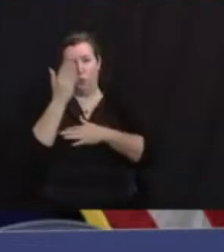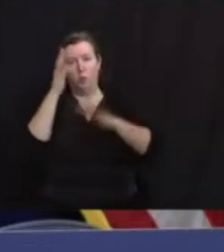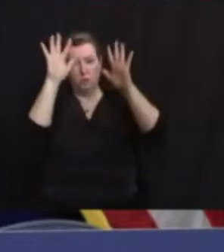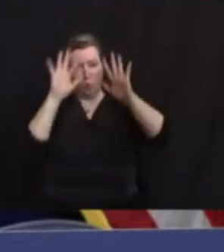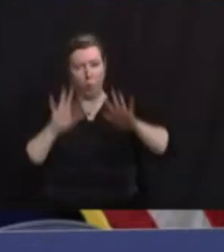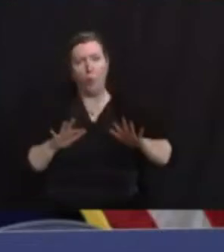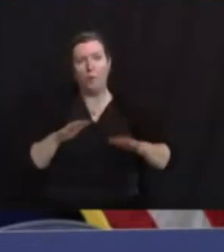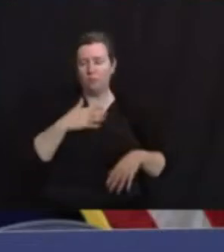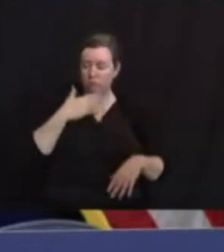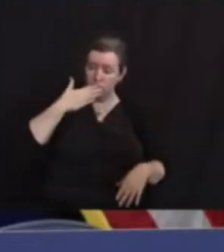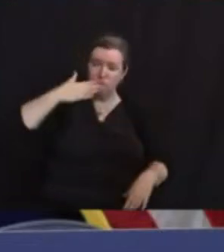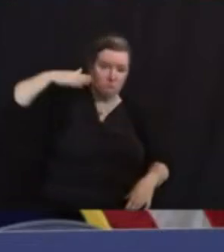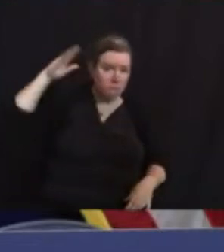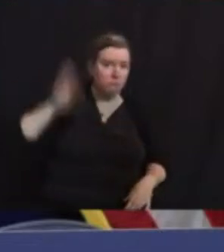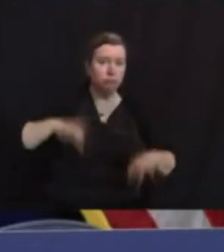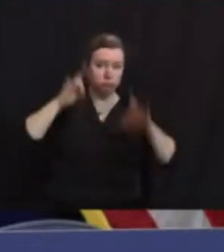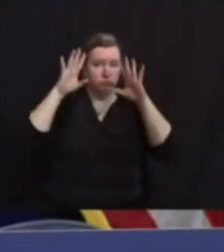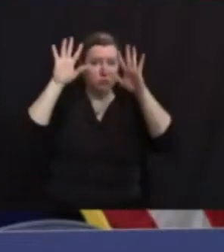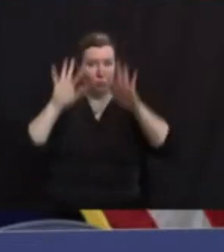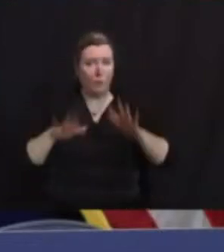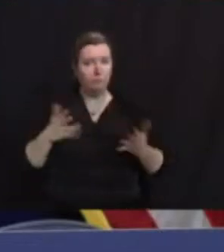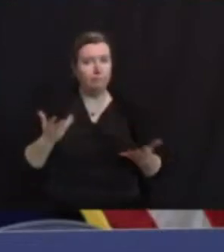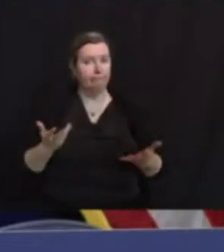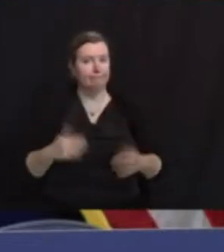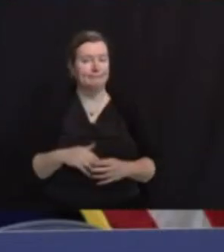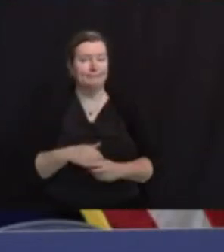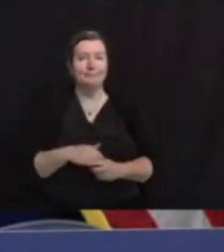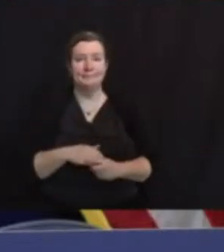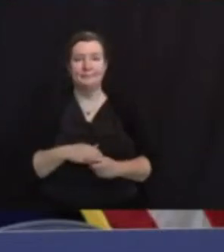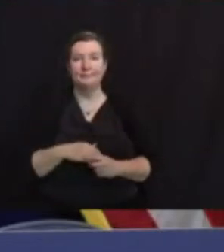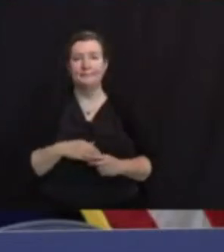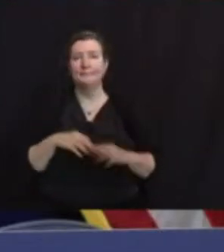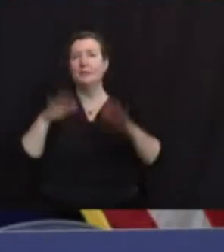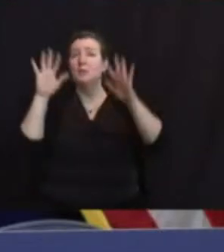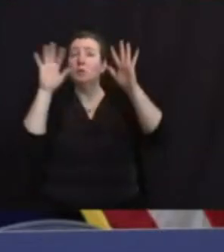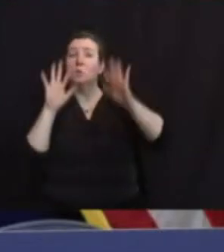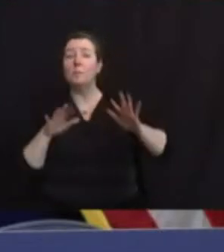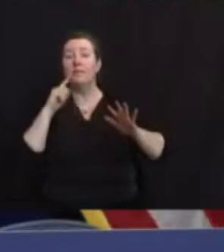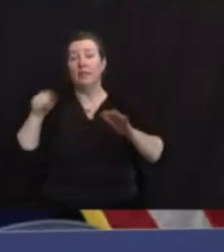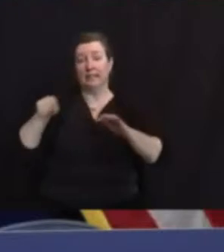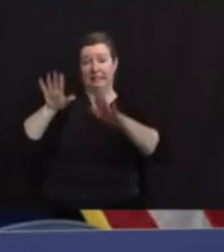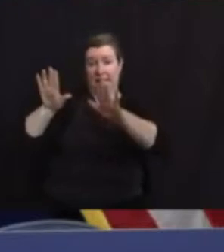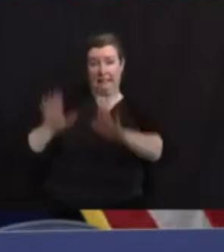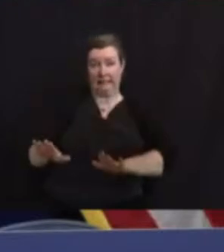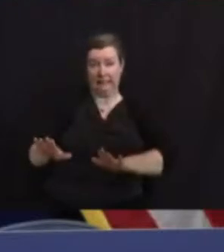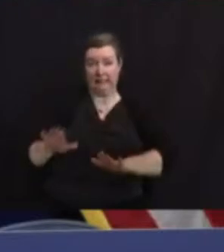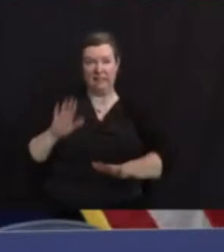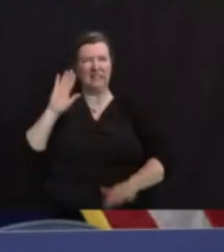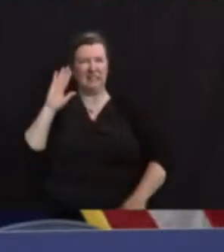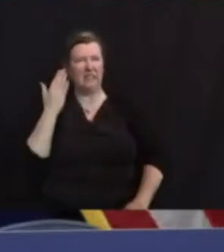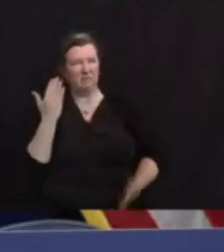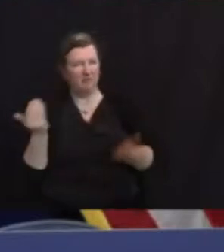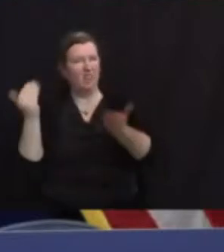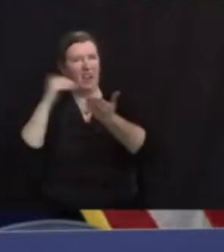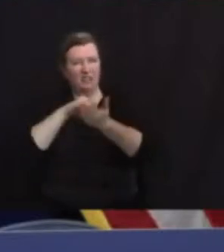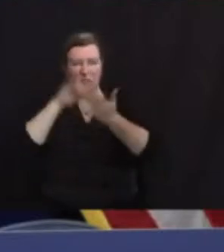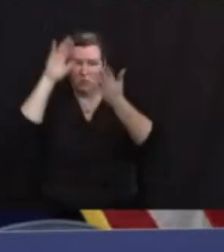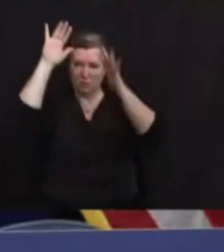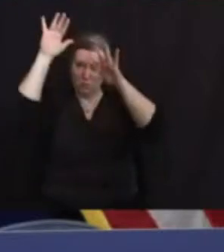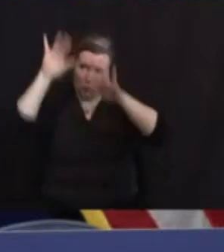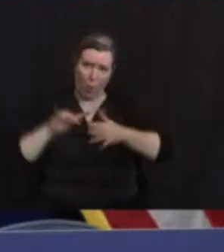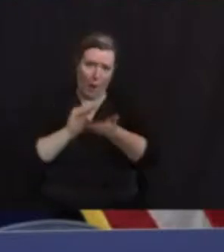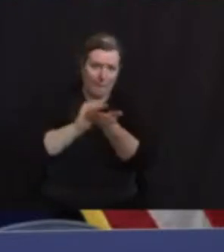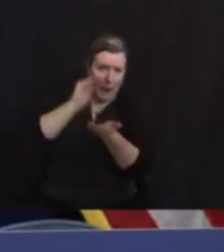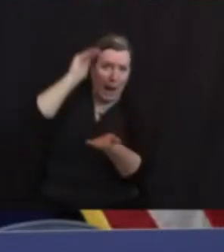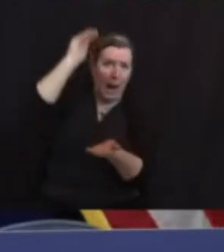we've had. The storm that we're monitoring for Sunday could bring certainly measurable snow. We anticipate those